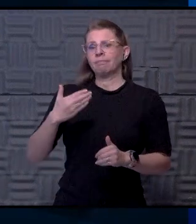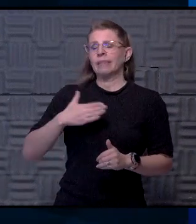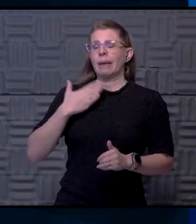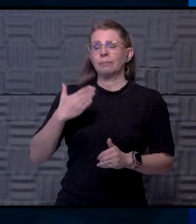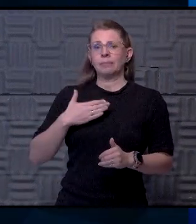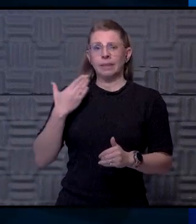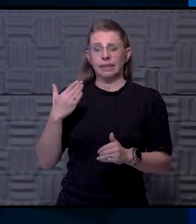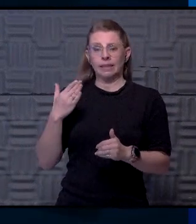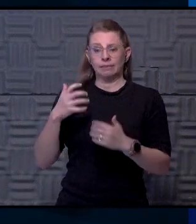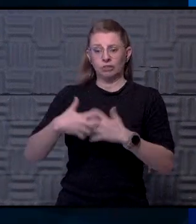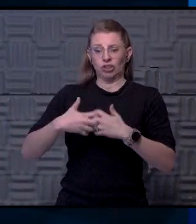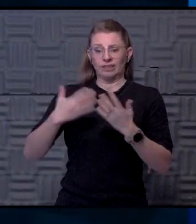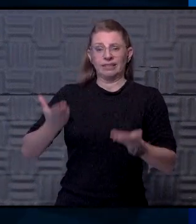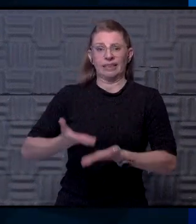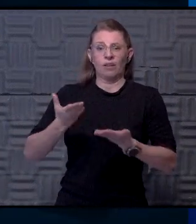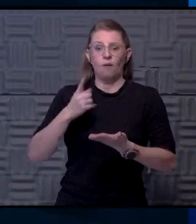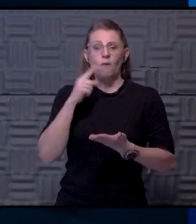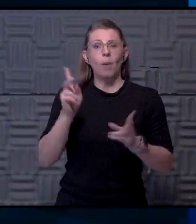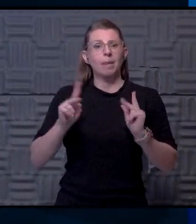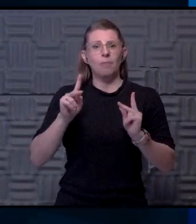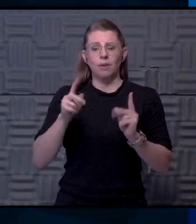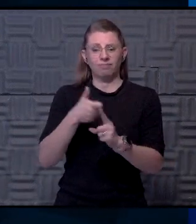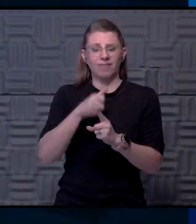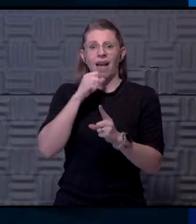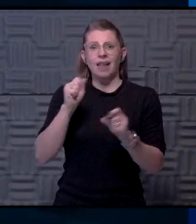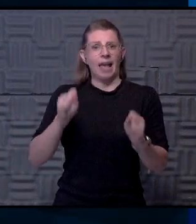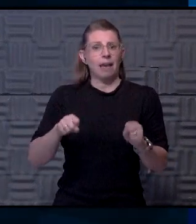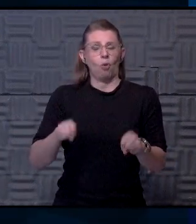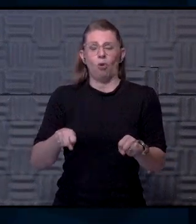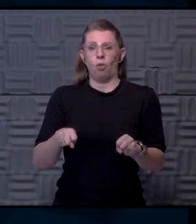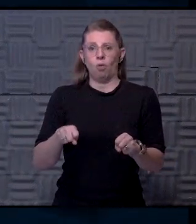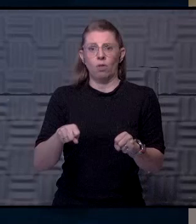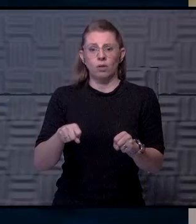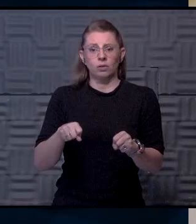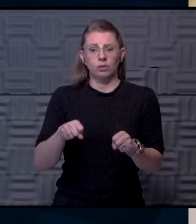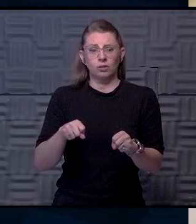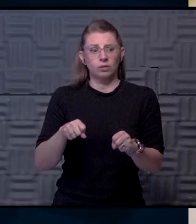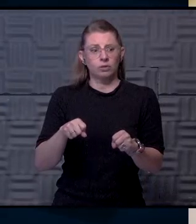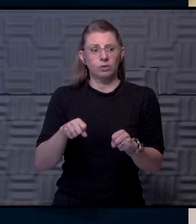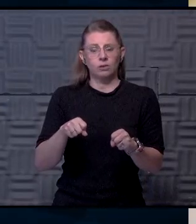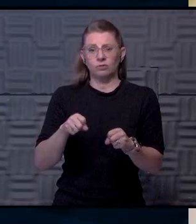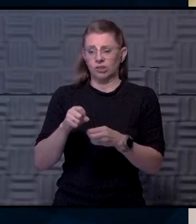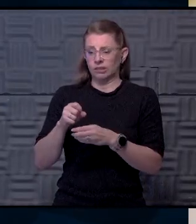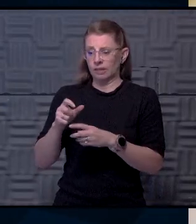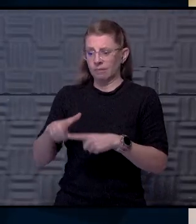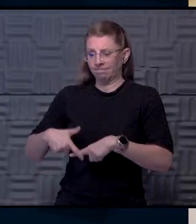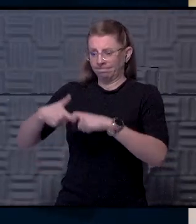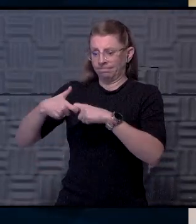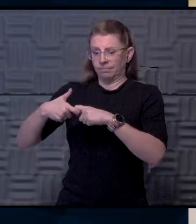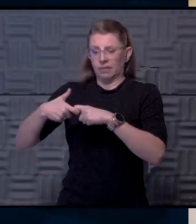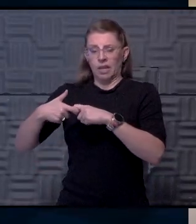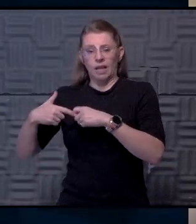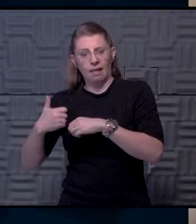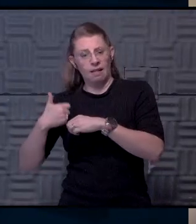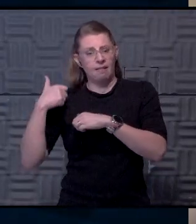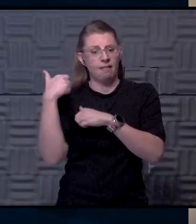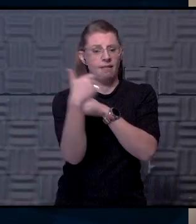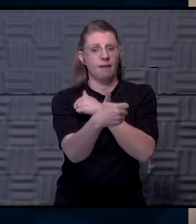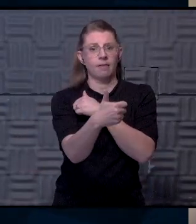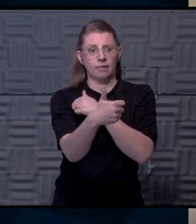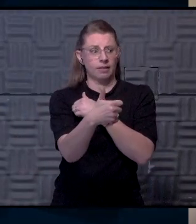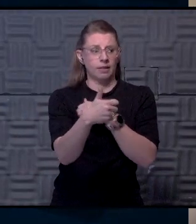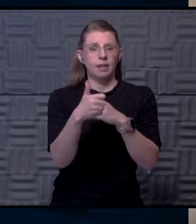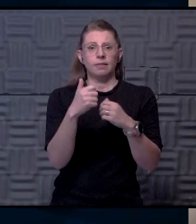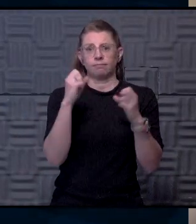for people that aren't able to pick up and move across the country. It's an